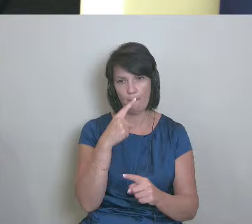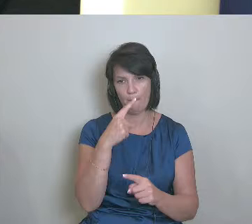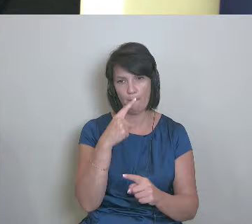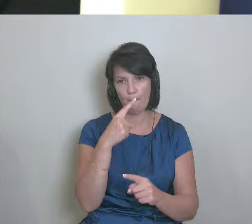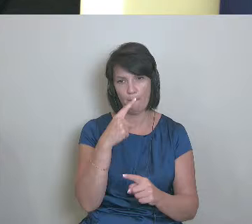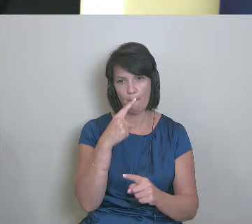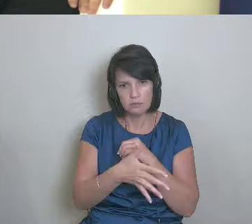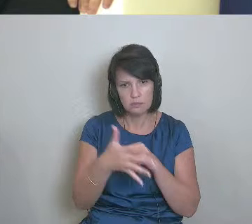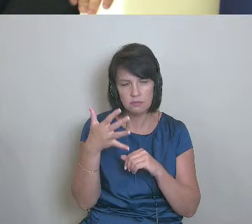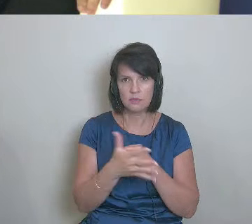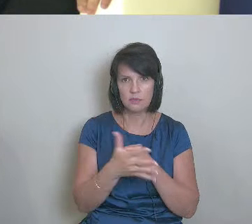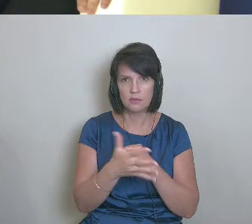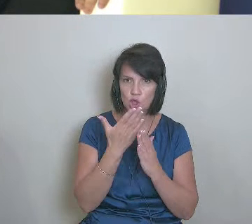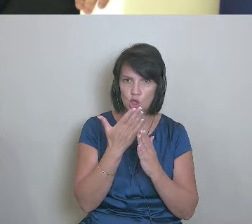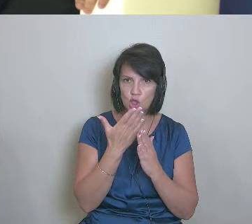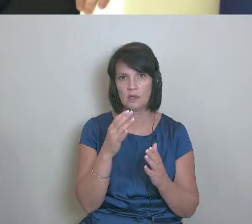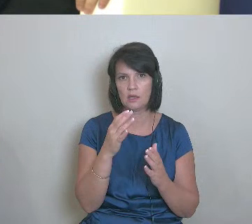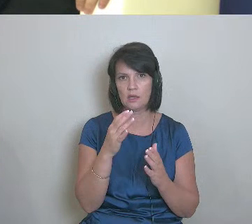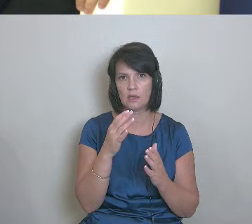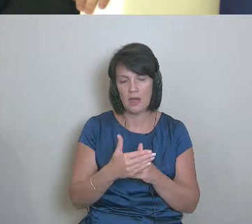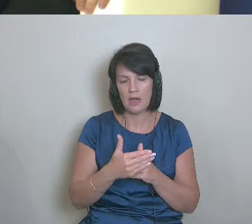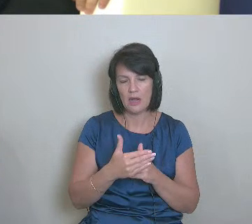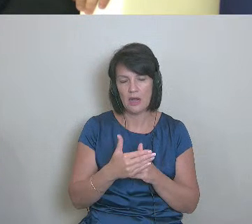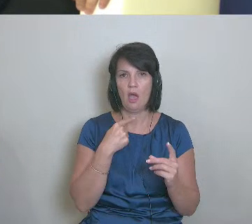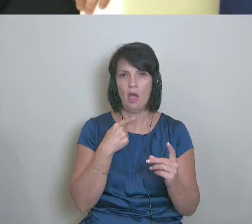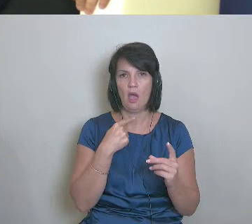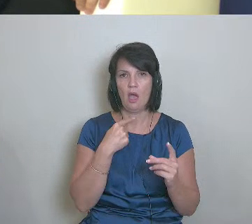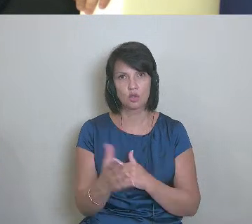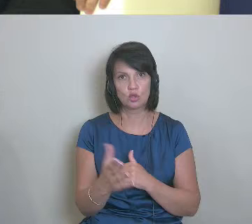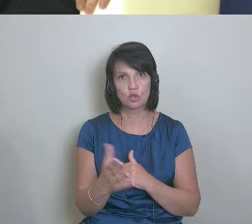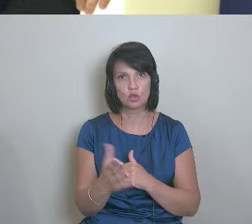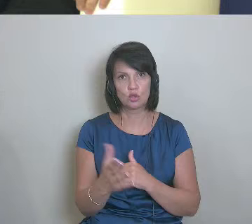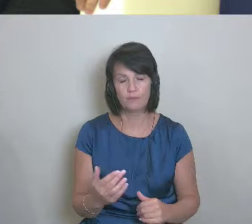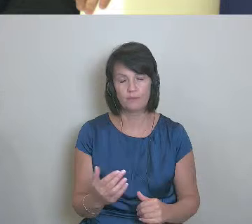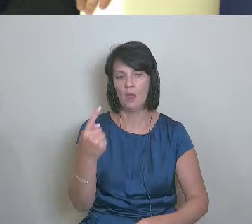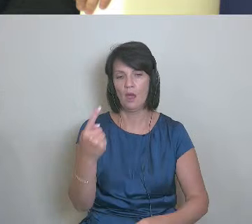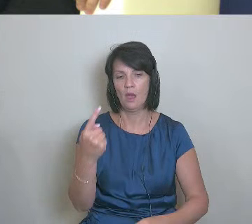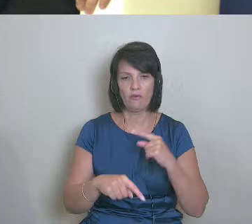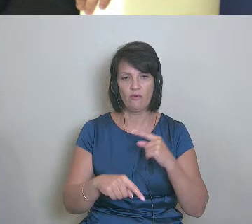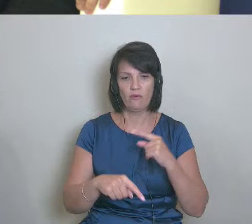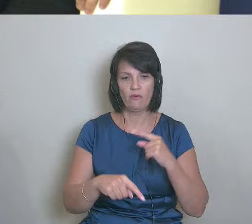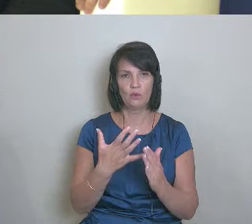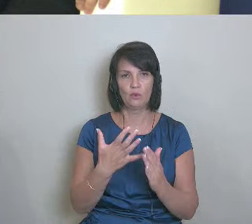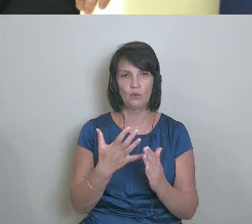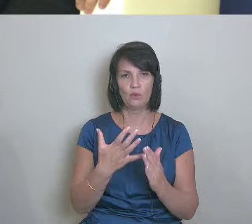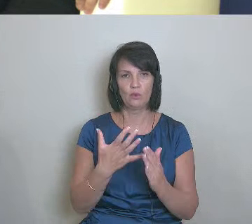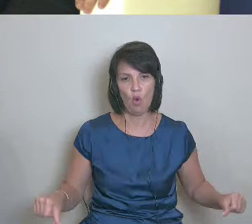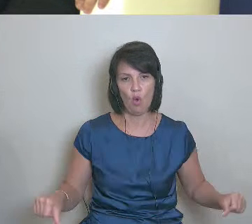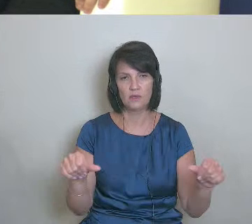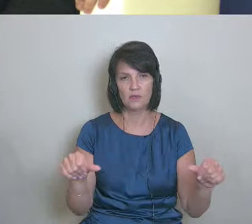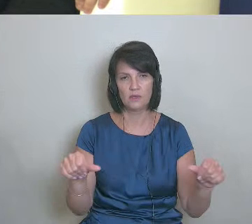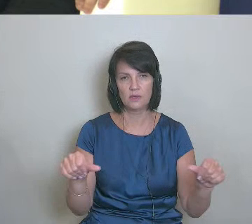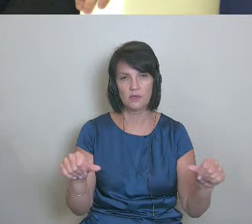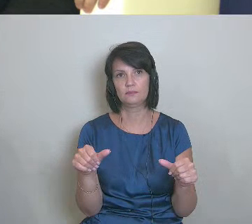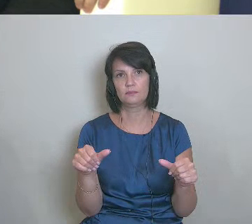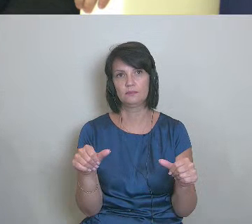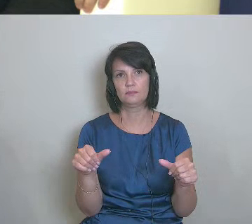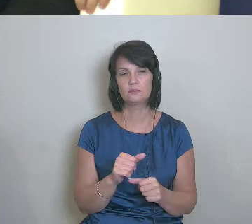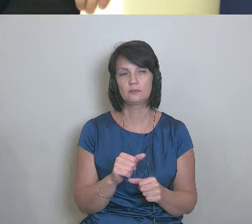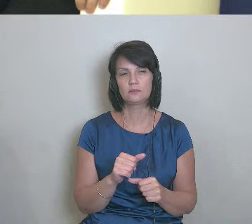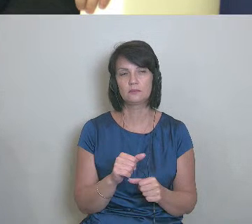there are a lot of novelties which we are going to discuss on the eve of voting. Let's go back to the